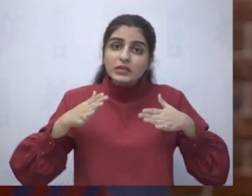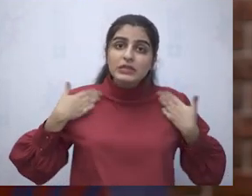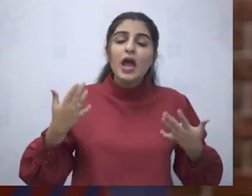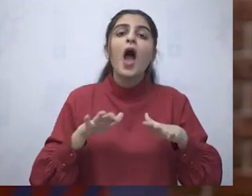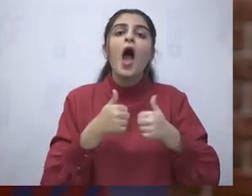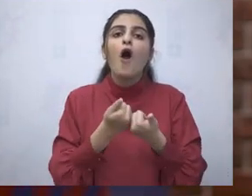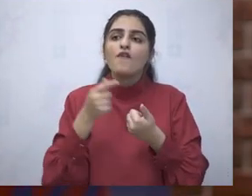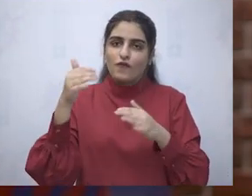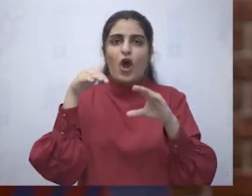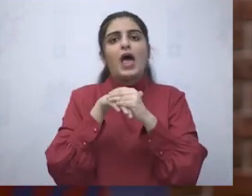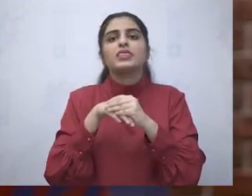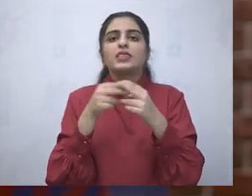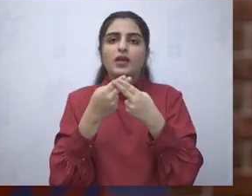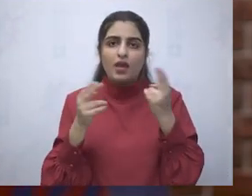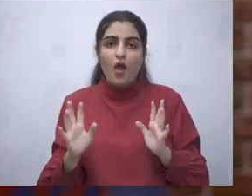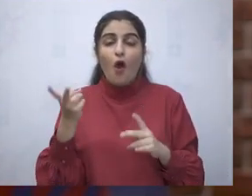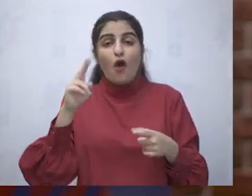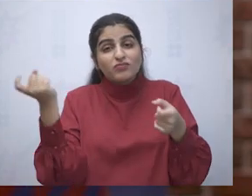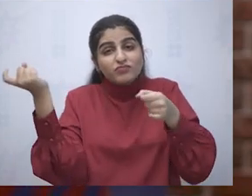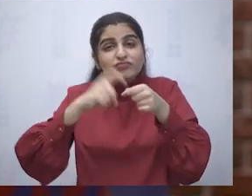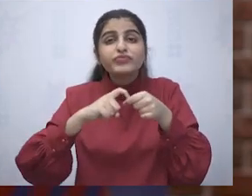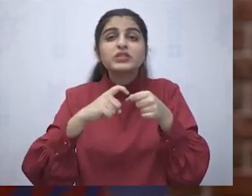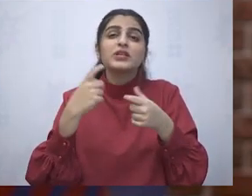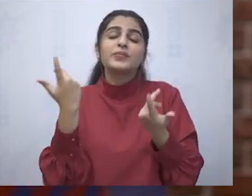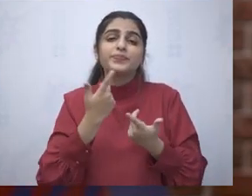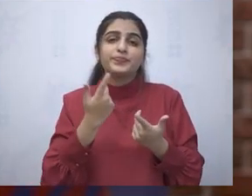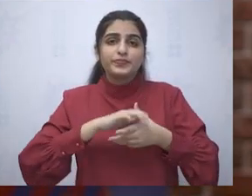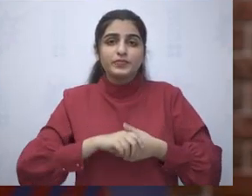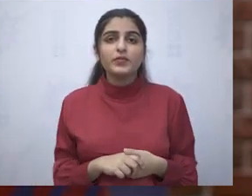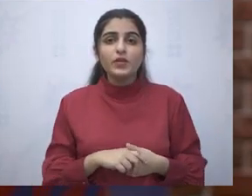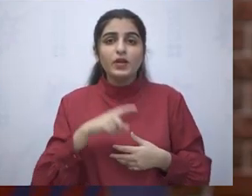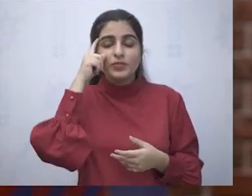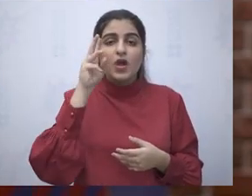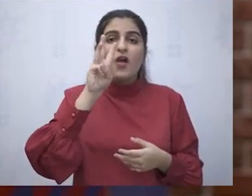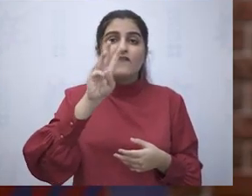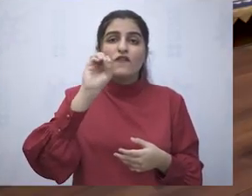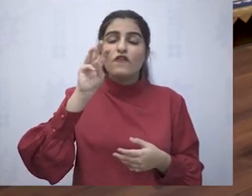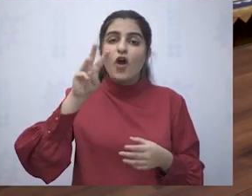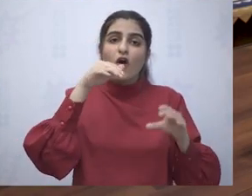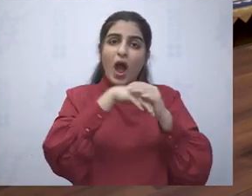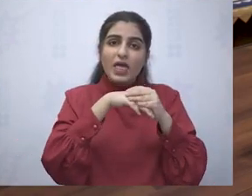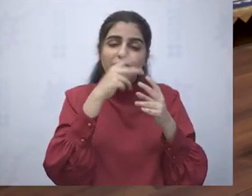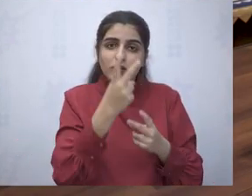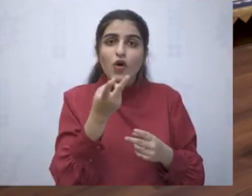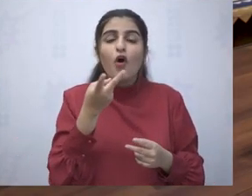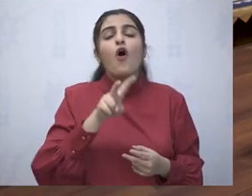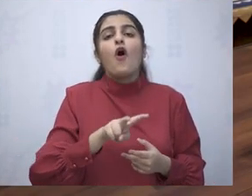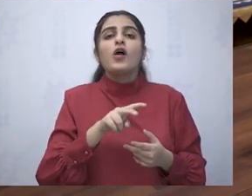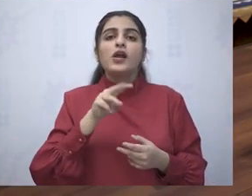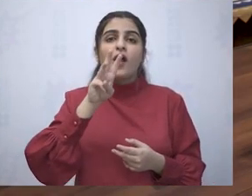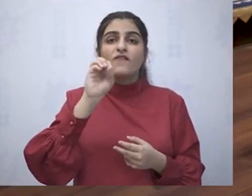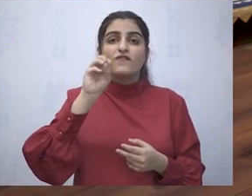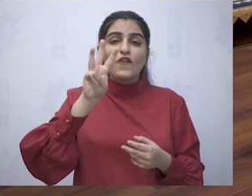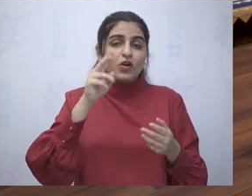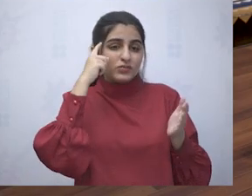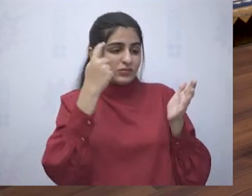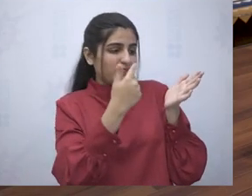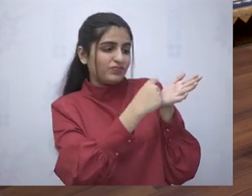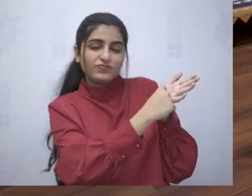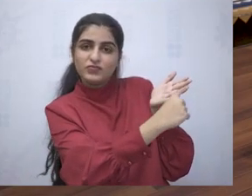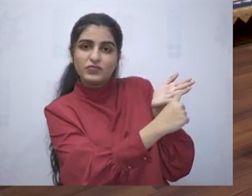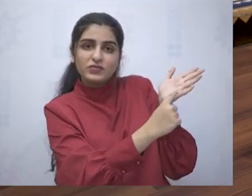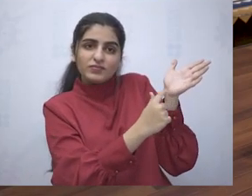Please also take part in our interactive digital mural, We Are WOW. Send us your WOW star on the palm of your